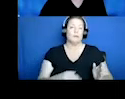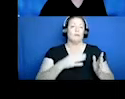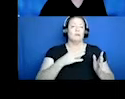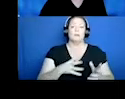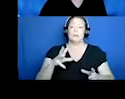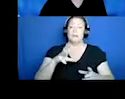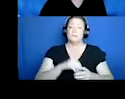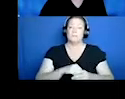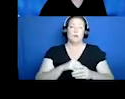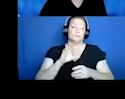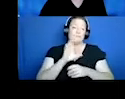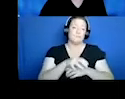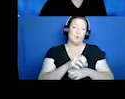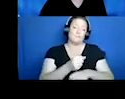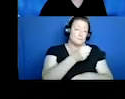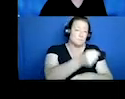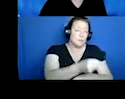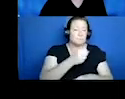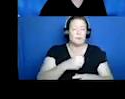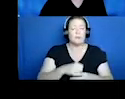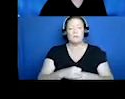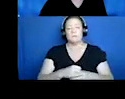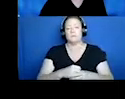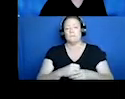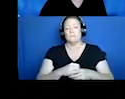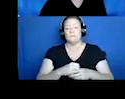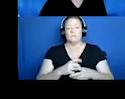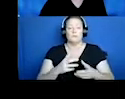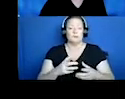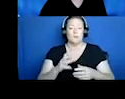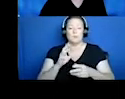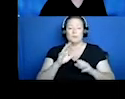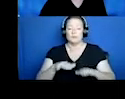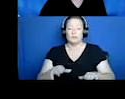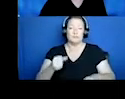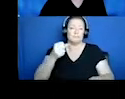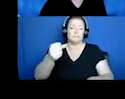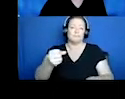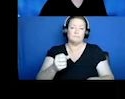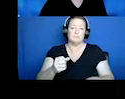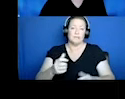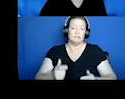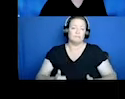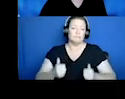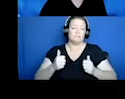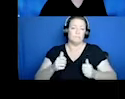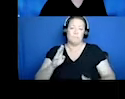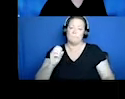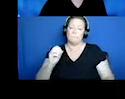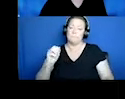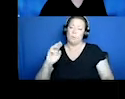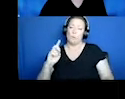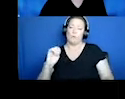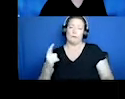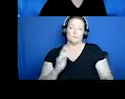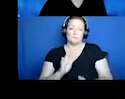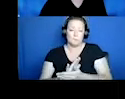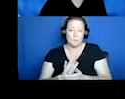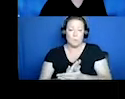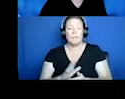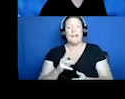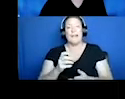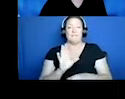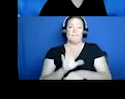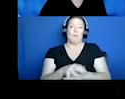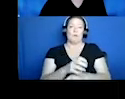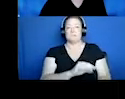involved forced displacement, it involved our children being placed in boarding schools. And it involved also forced